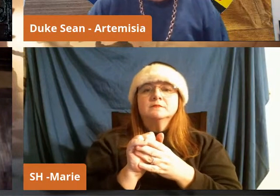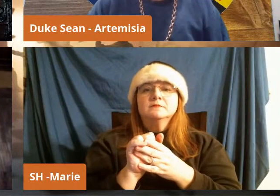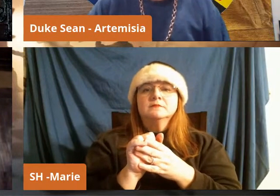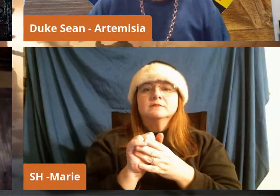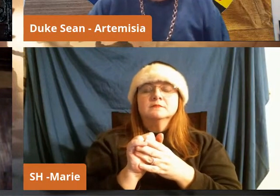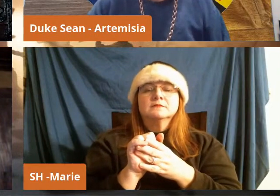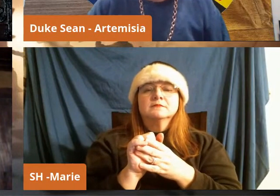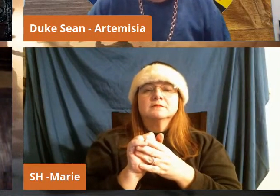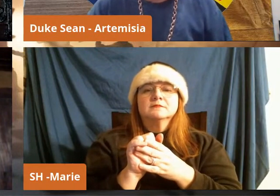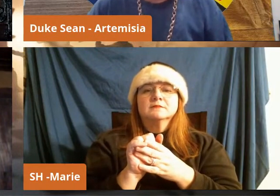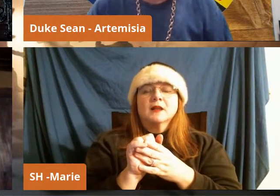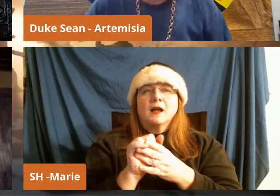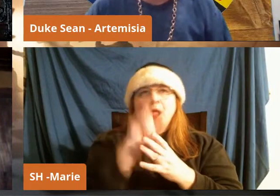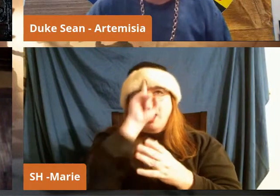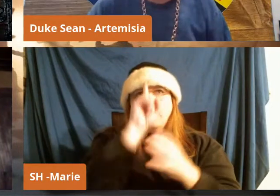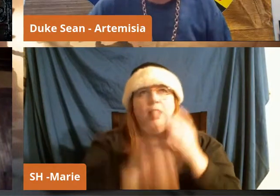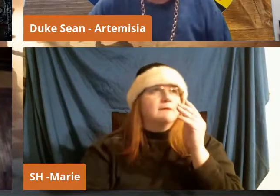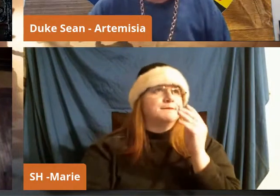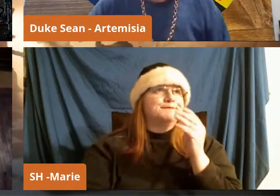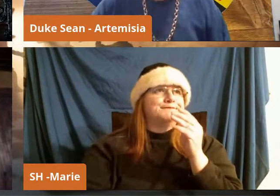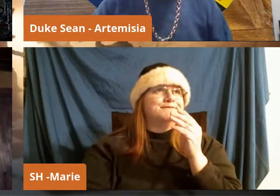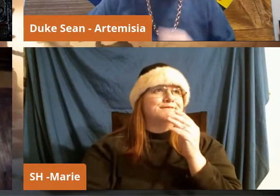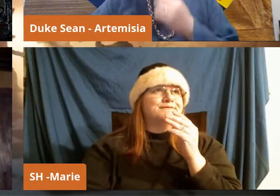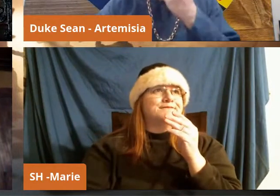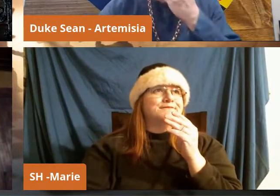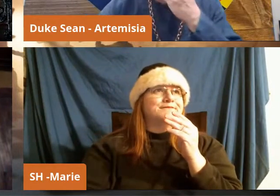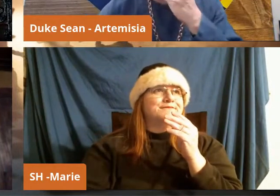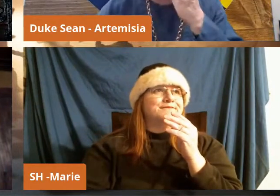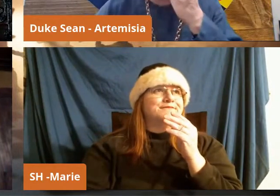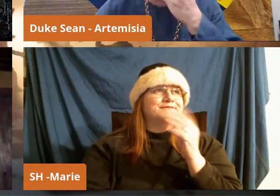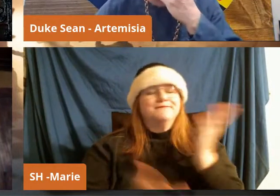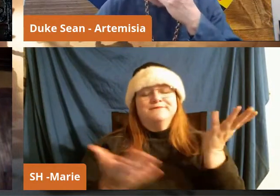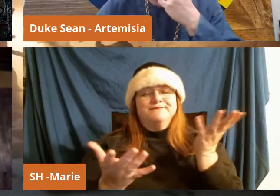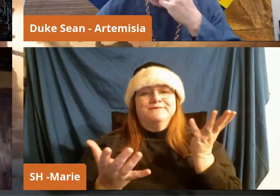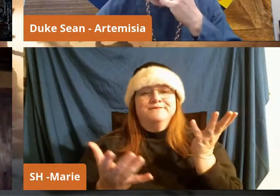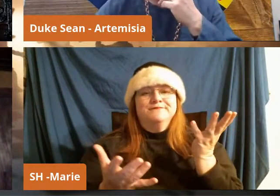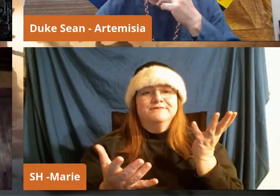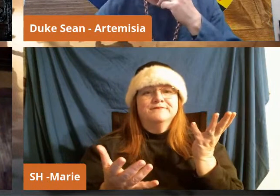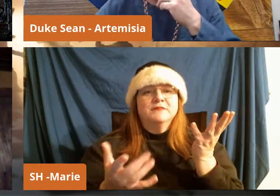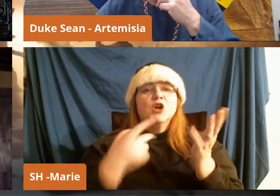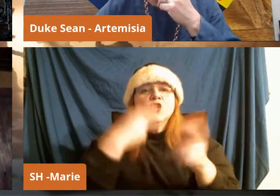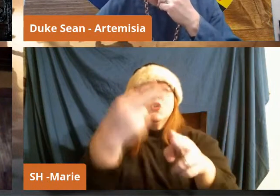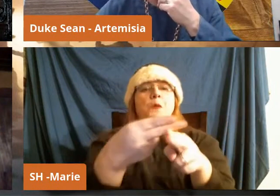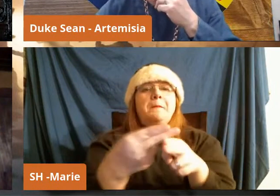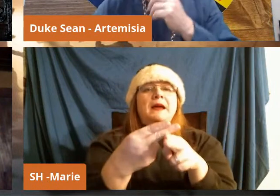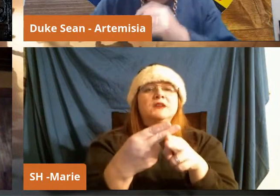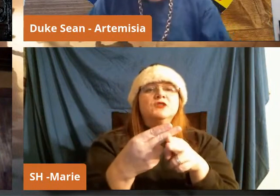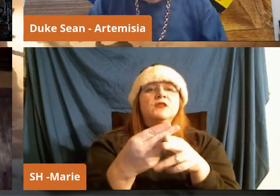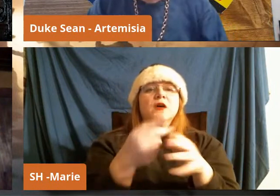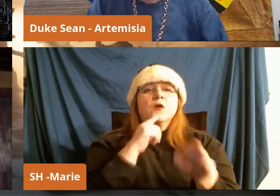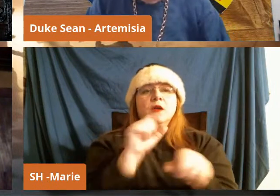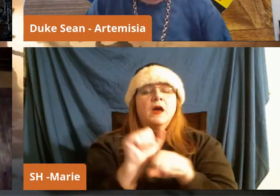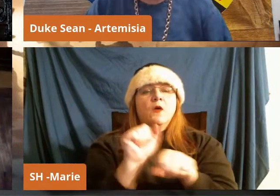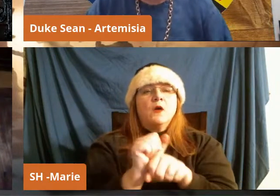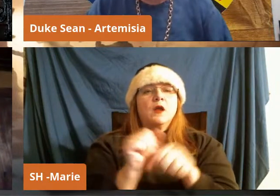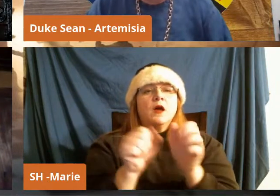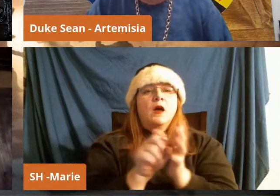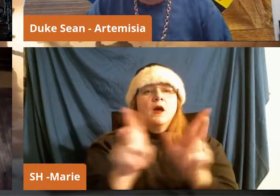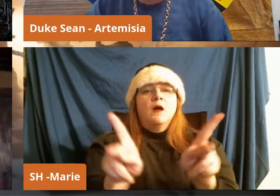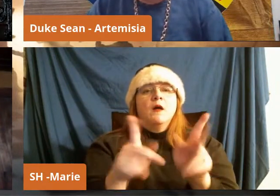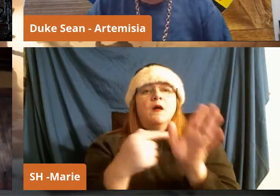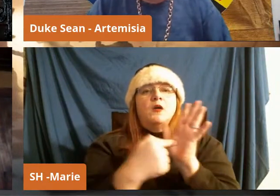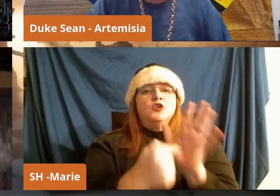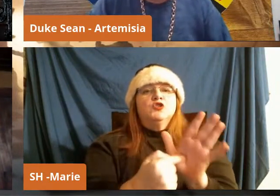oh no, go ahead. I just totally lost my train of thought. Fair enough. Okay. So earlier you mentioned that there weren't enough opportunities to